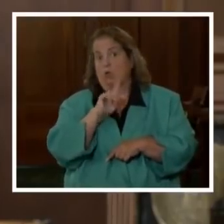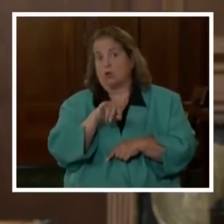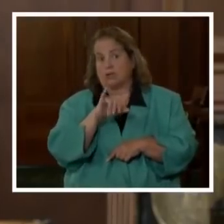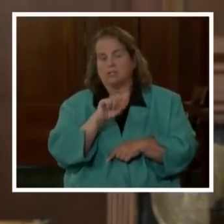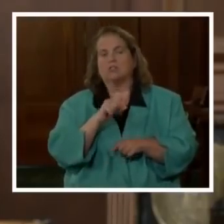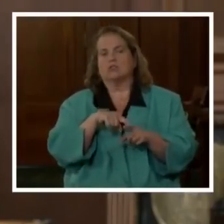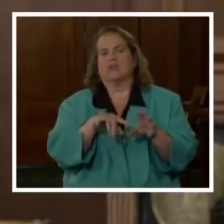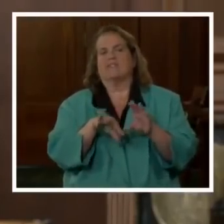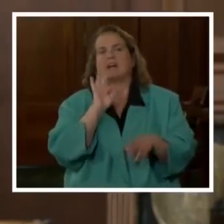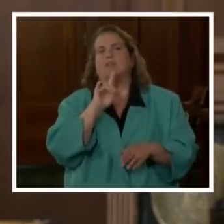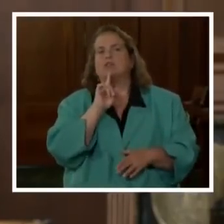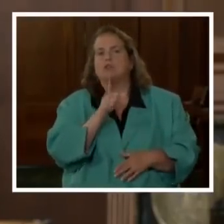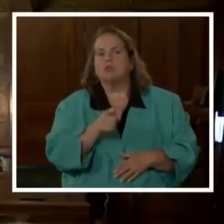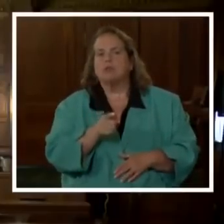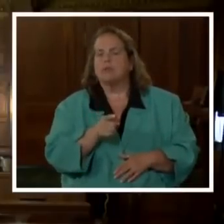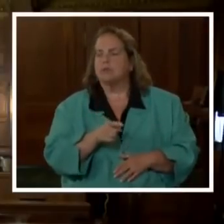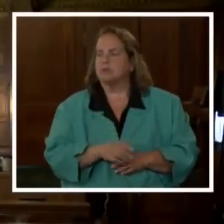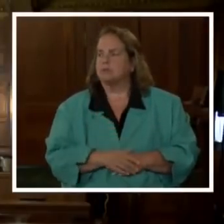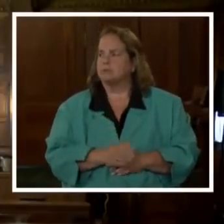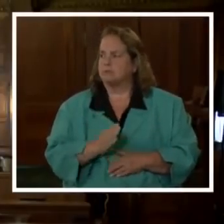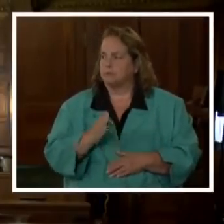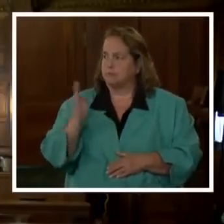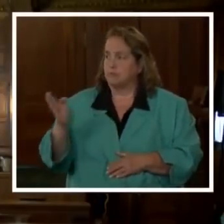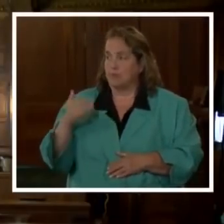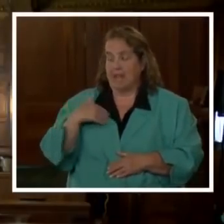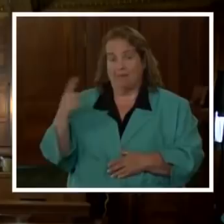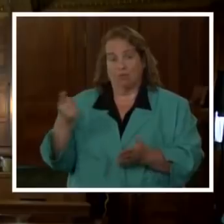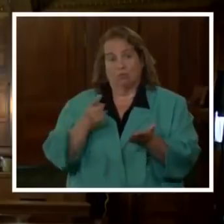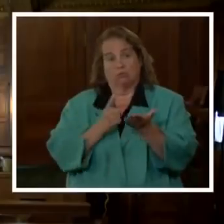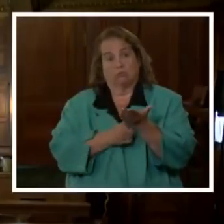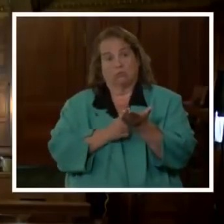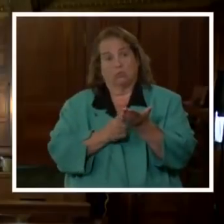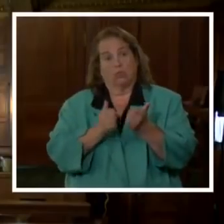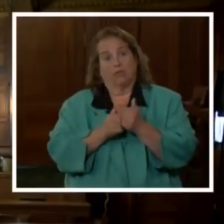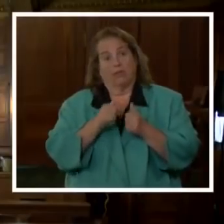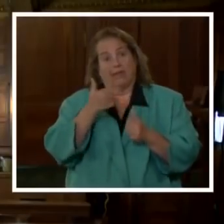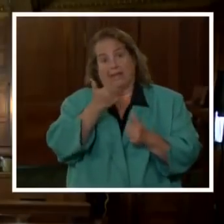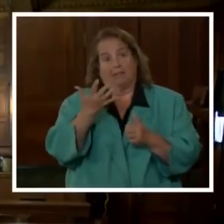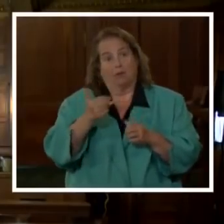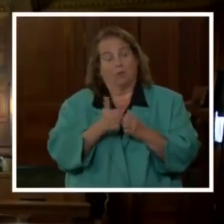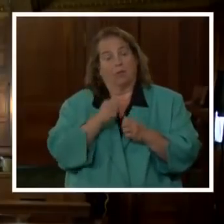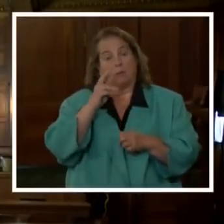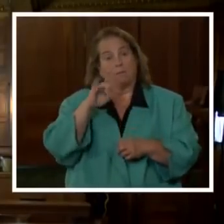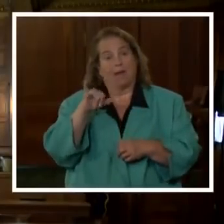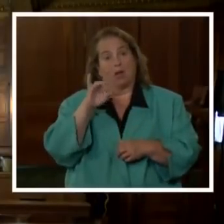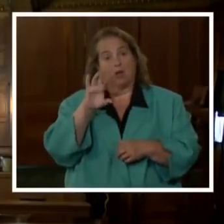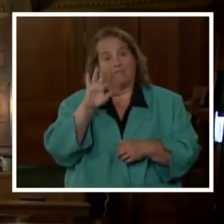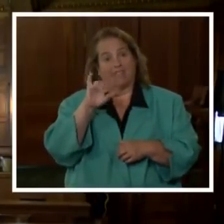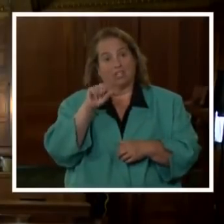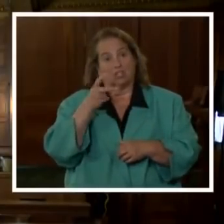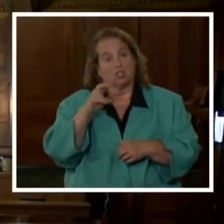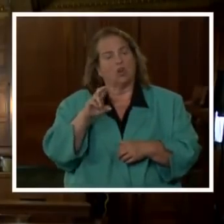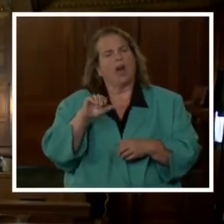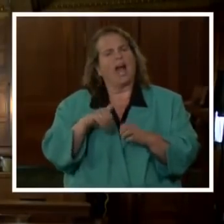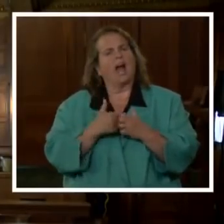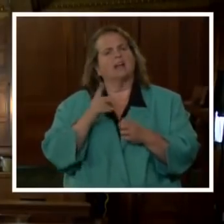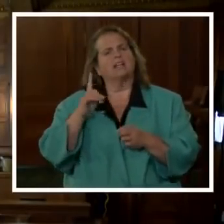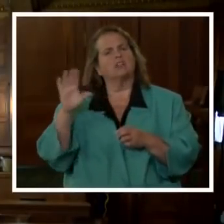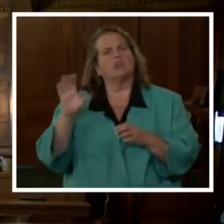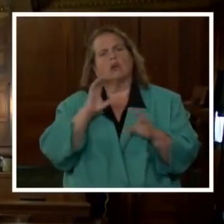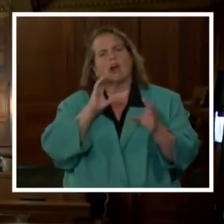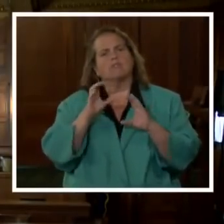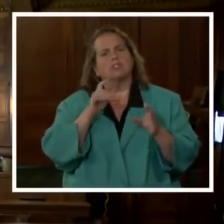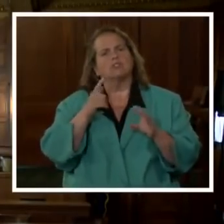truth. I spoke to Mayor Beshear, and how did that conversation go? And also, do you think there should be more accountability also on